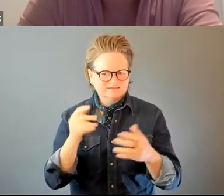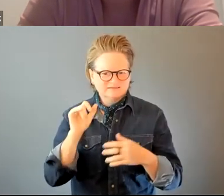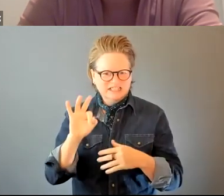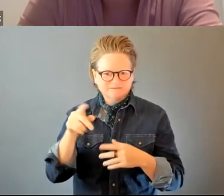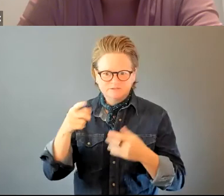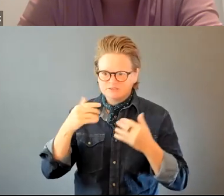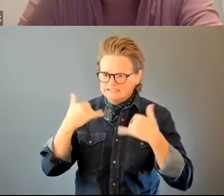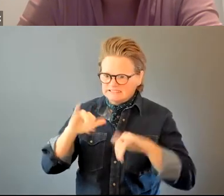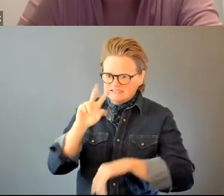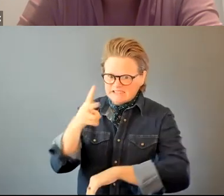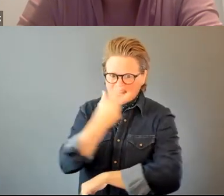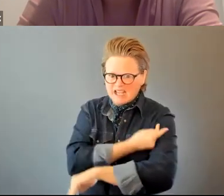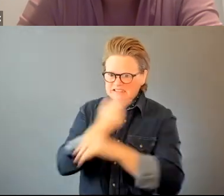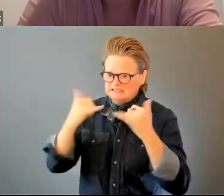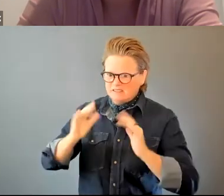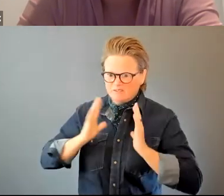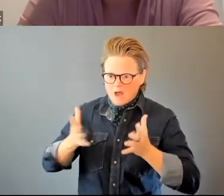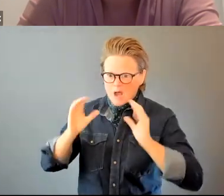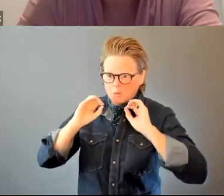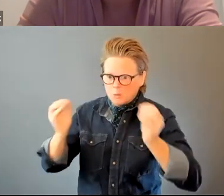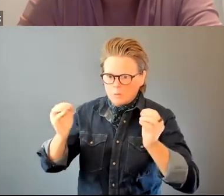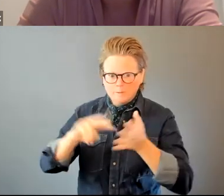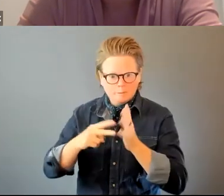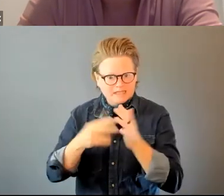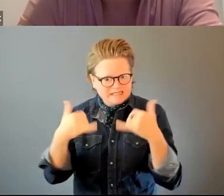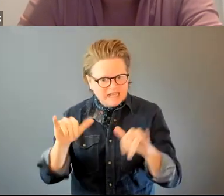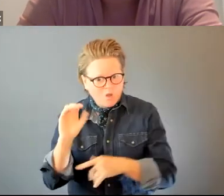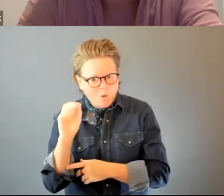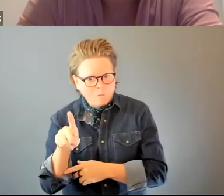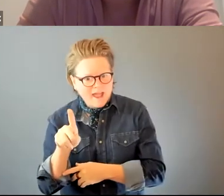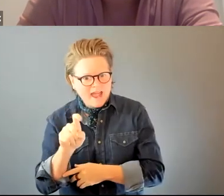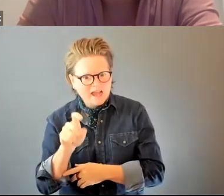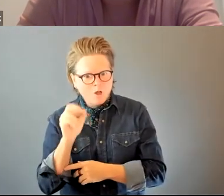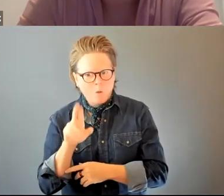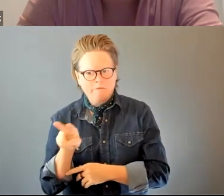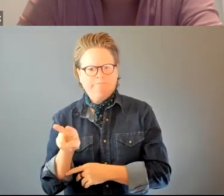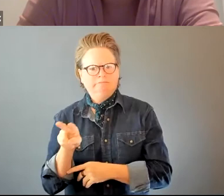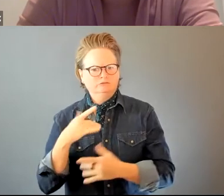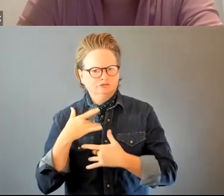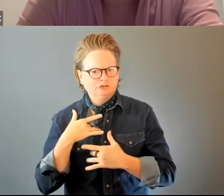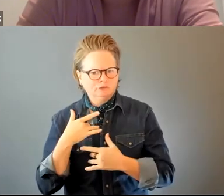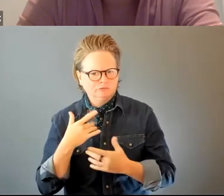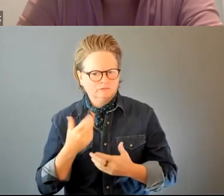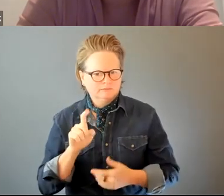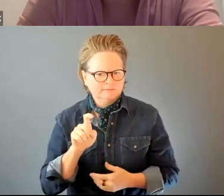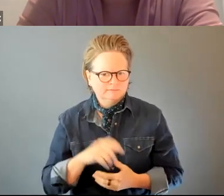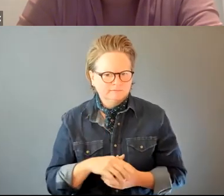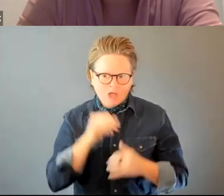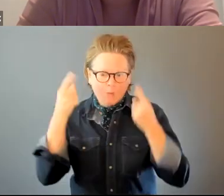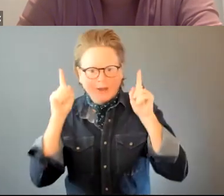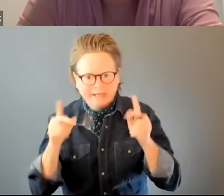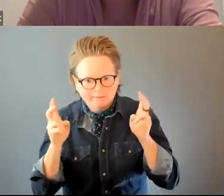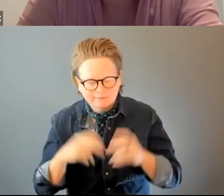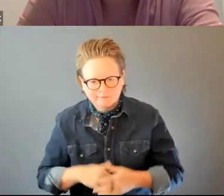what's your response to people who may contact you with that? I got my second dose and I'm still fine. I didn't get anything. Am I okay? Or should I